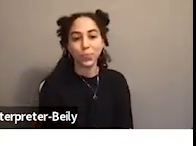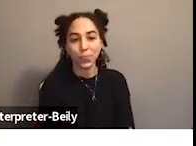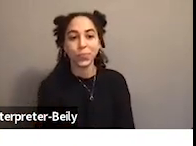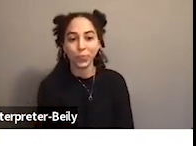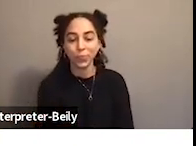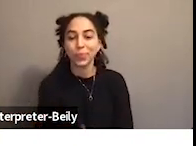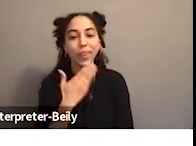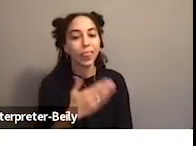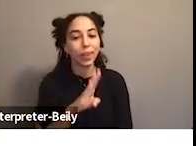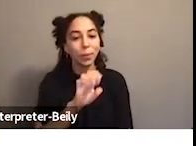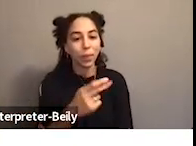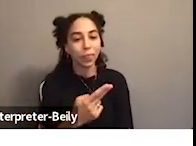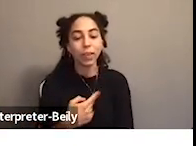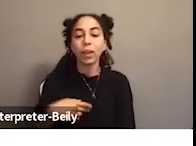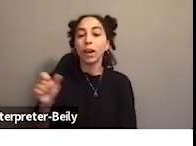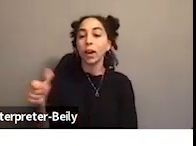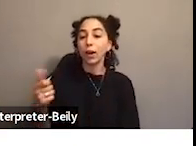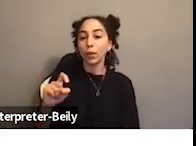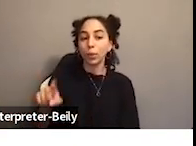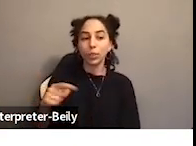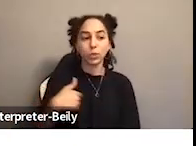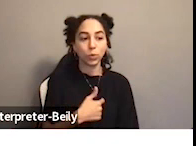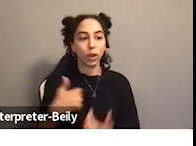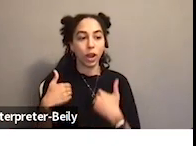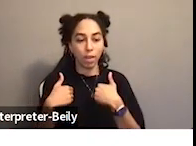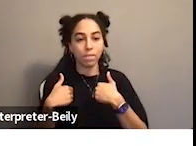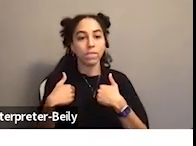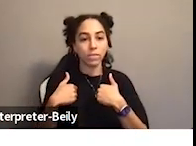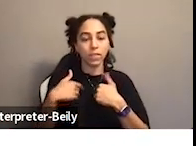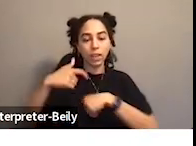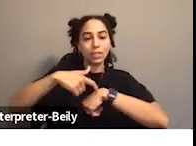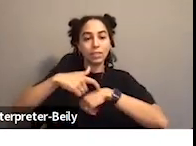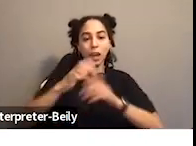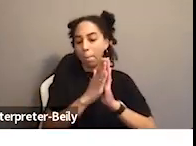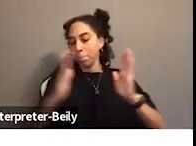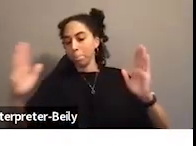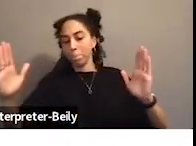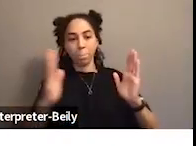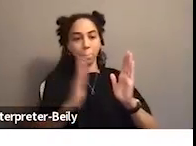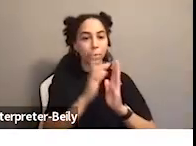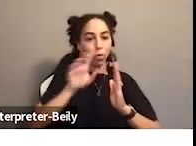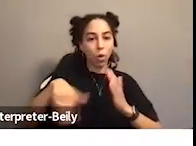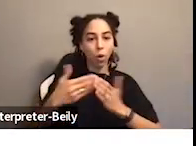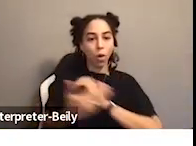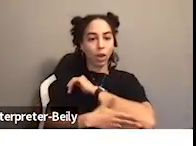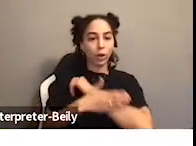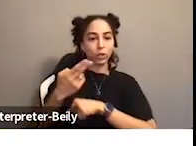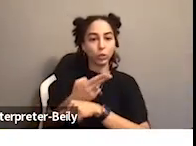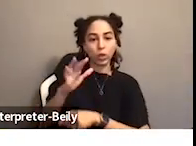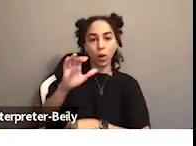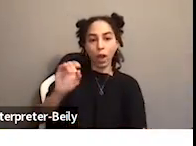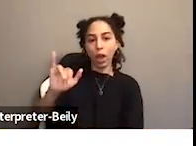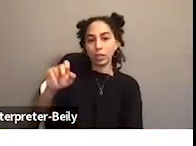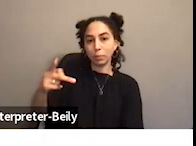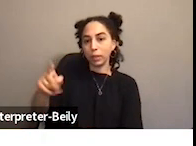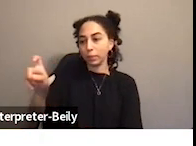Thanks, Beth. And then one of the Thank other you. questions we have here is, what's the timeline for all counties to use the Ohio ISP?